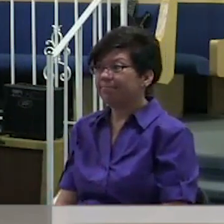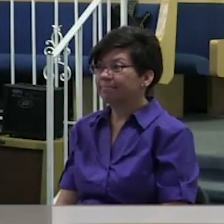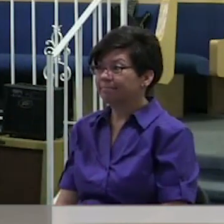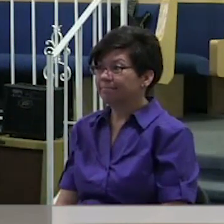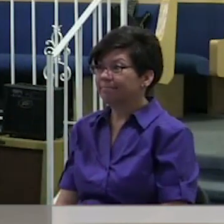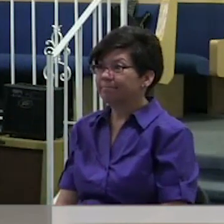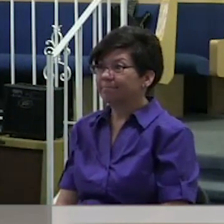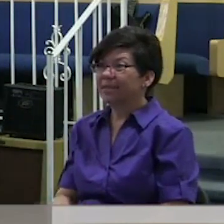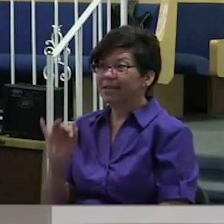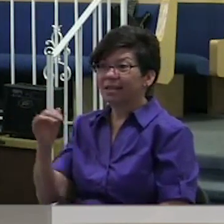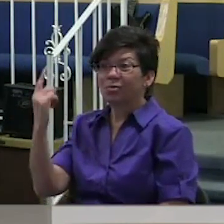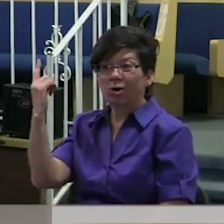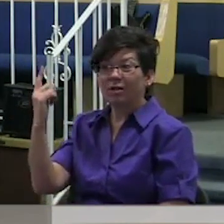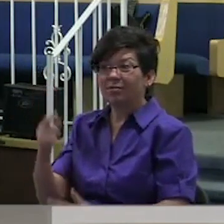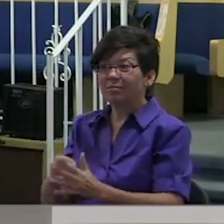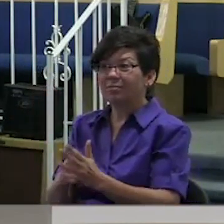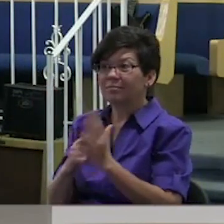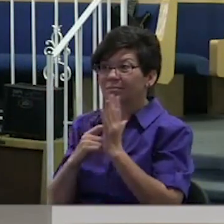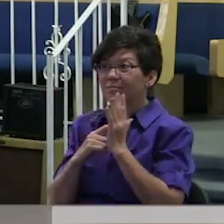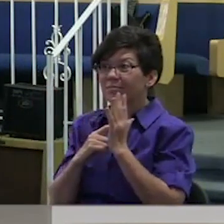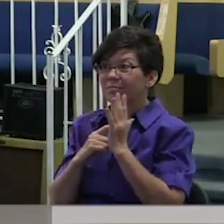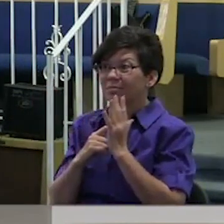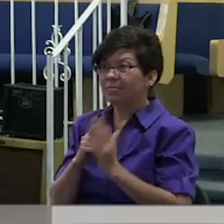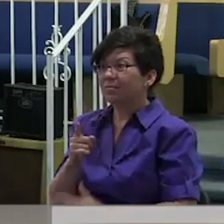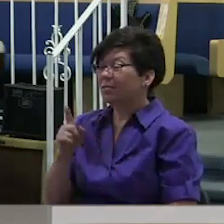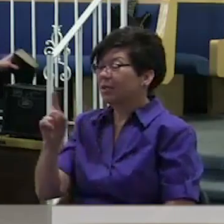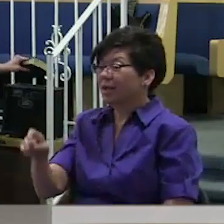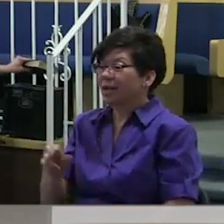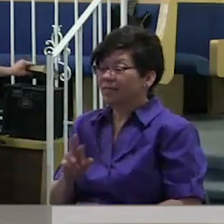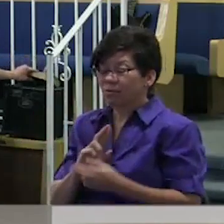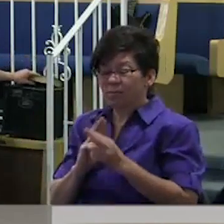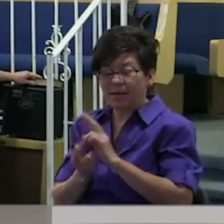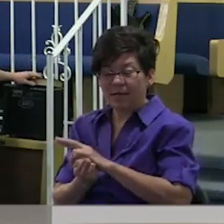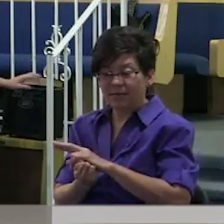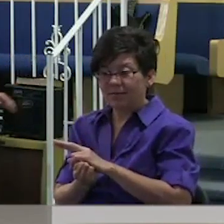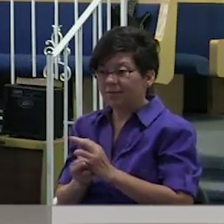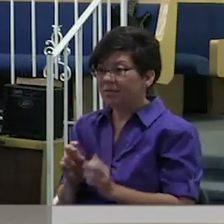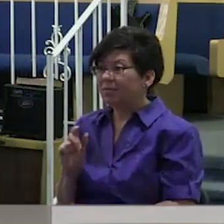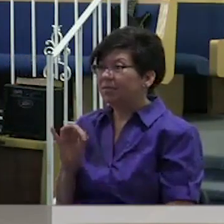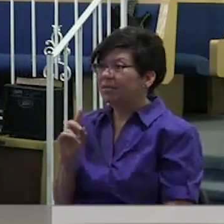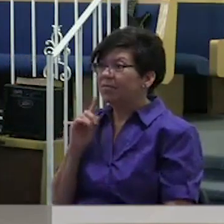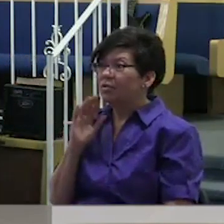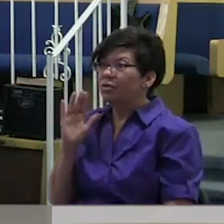That's the condition. You have to repent if you